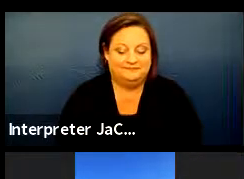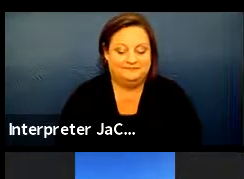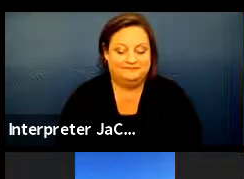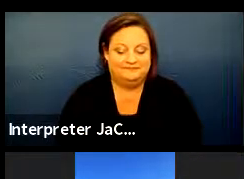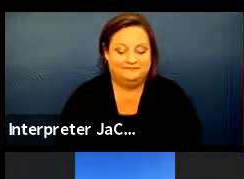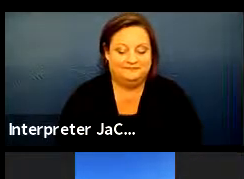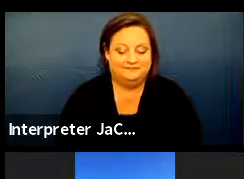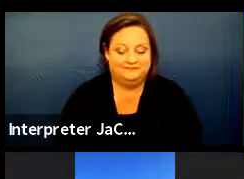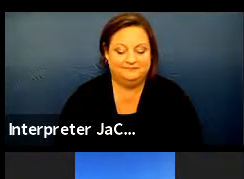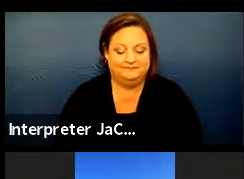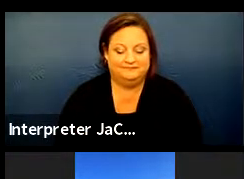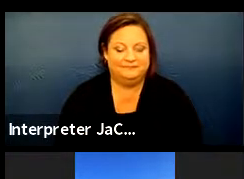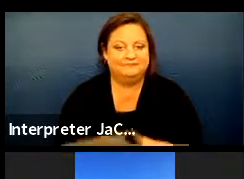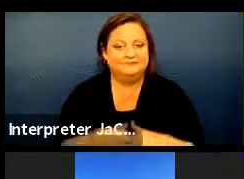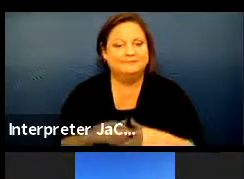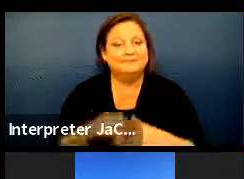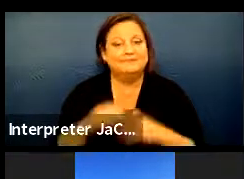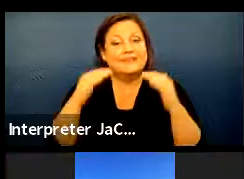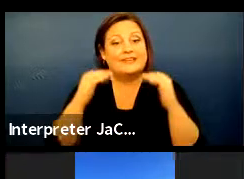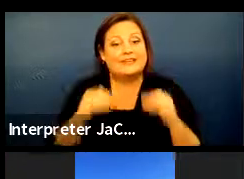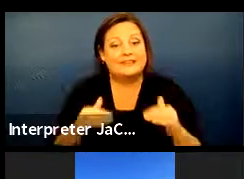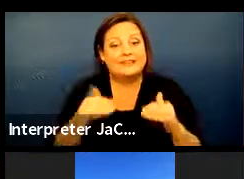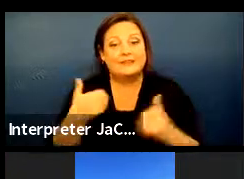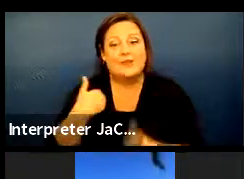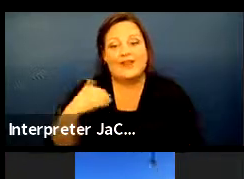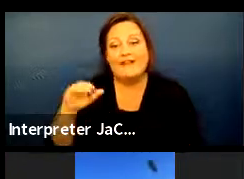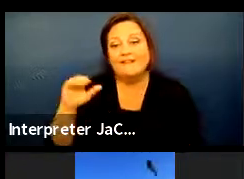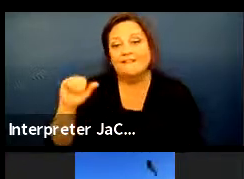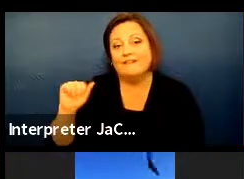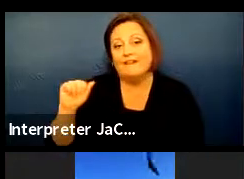Next, we have Andrea Alt.